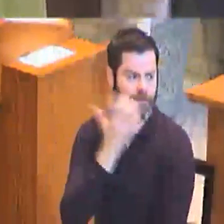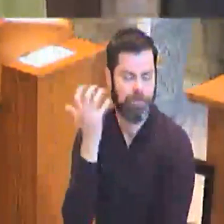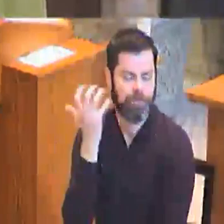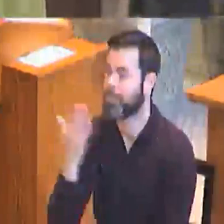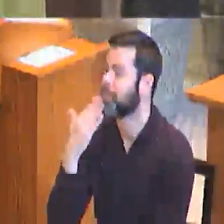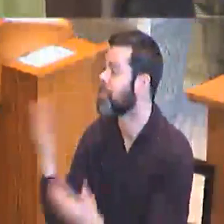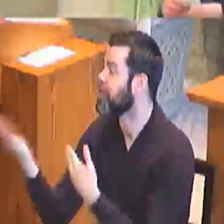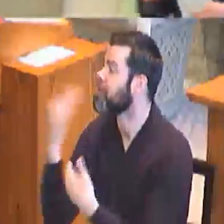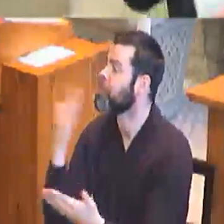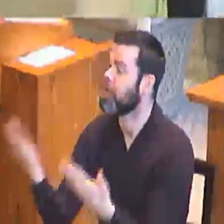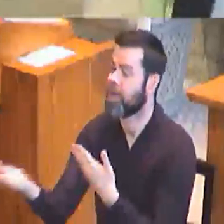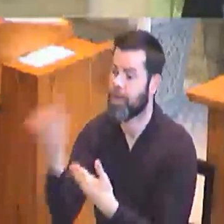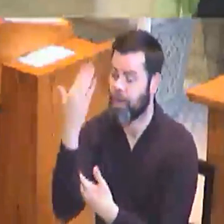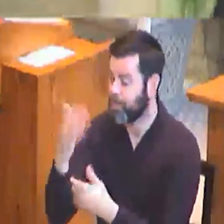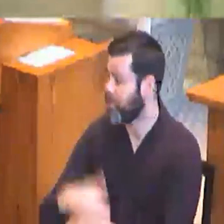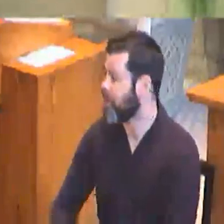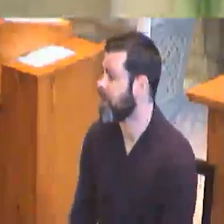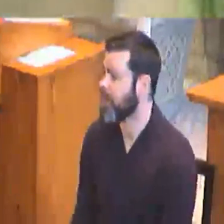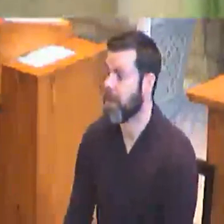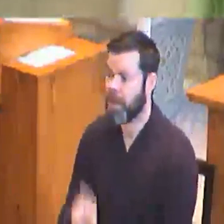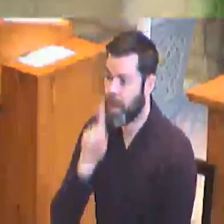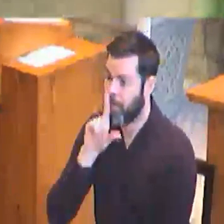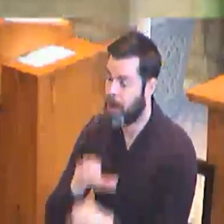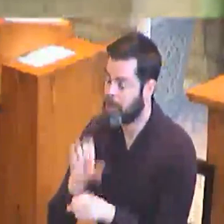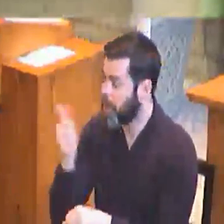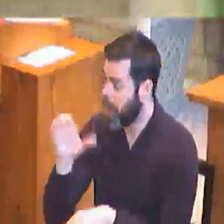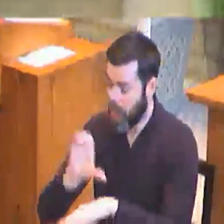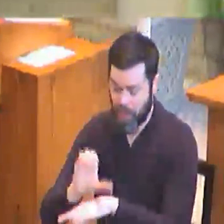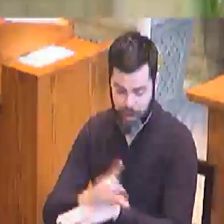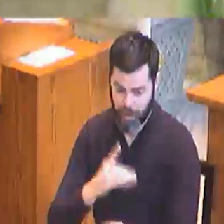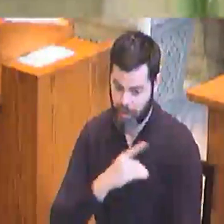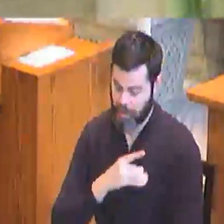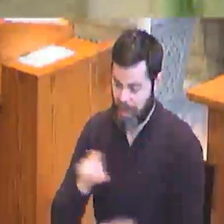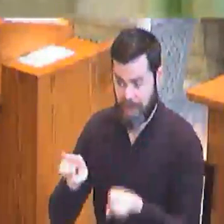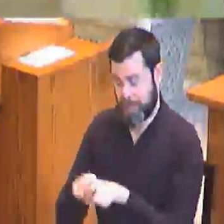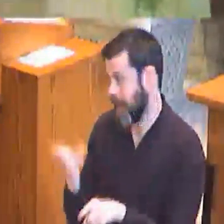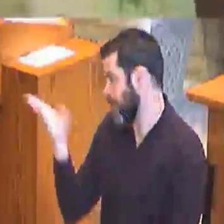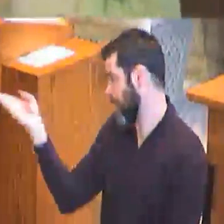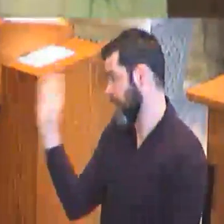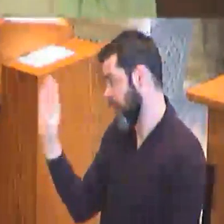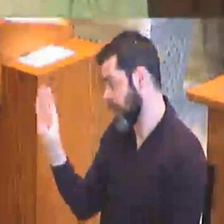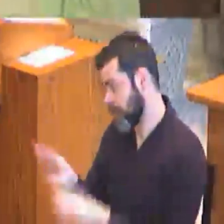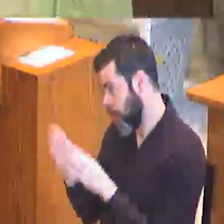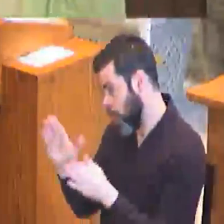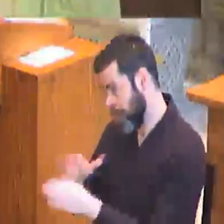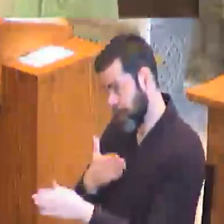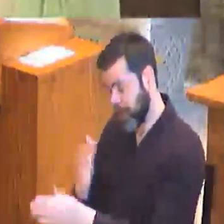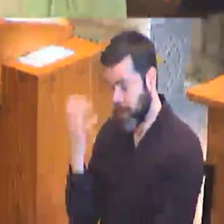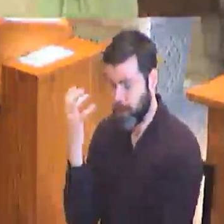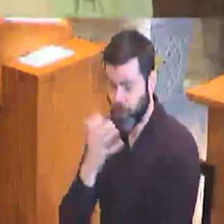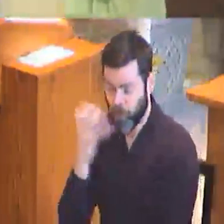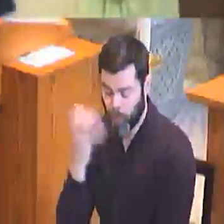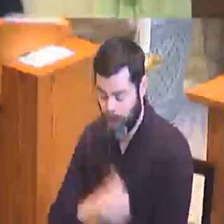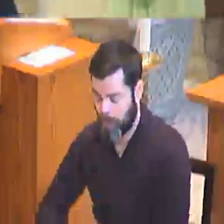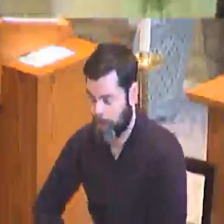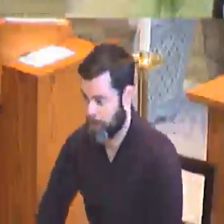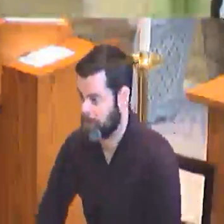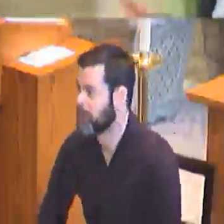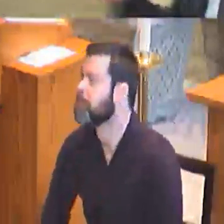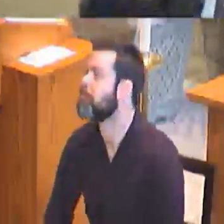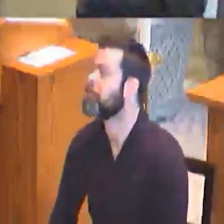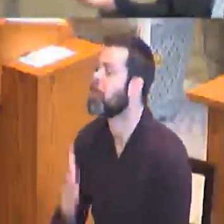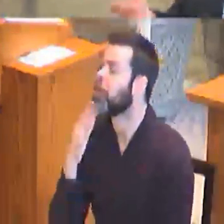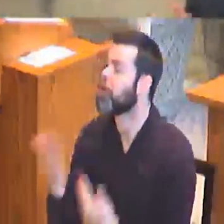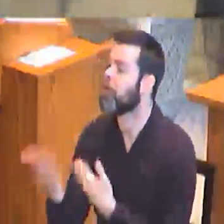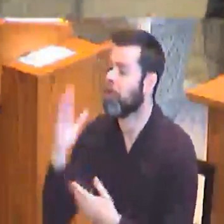Good morning, good morning. I can assure you there's not another church in Minneapolis that sang that as an opening song this morning. I can assure you of that. Well, good